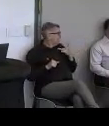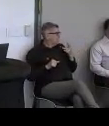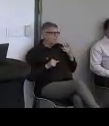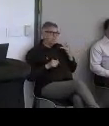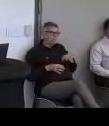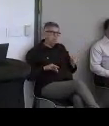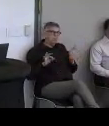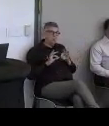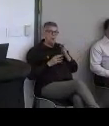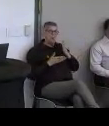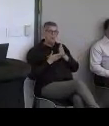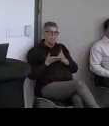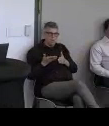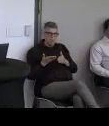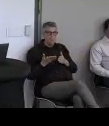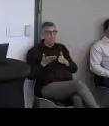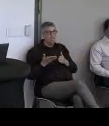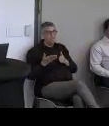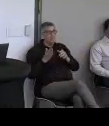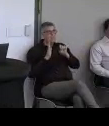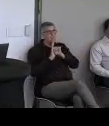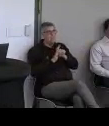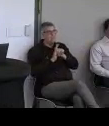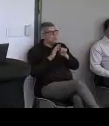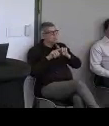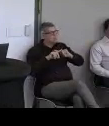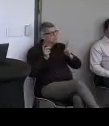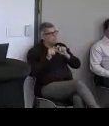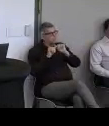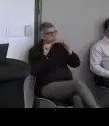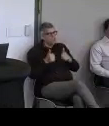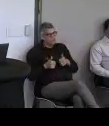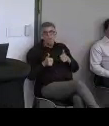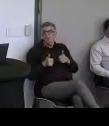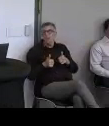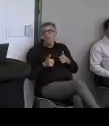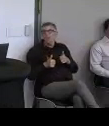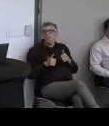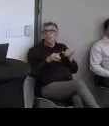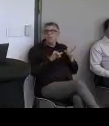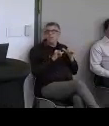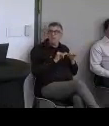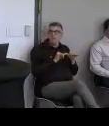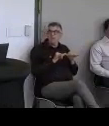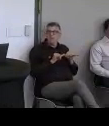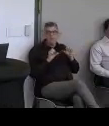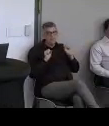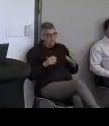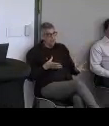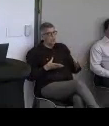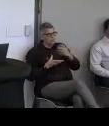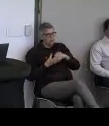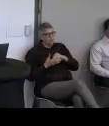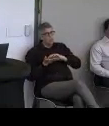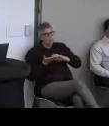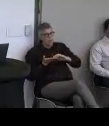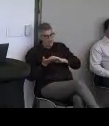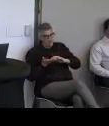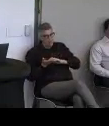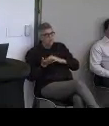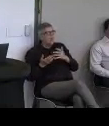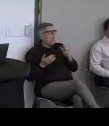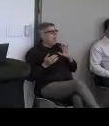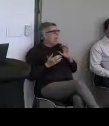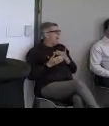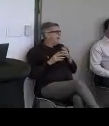space. Symbols can be different shapes or sizes, always to the scale of a fingertip, and they may include Braille. Our team